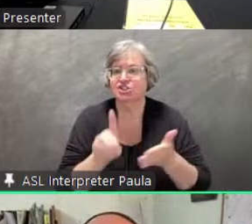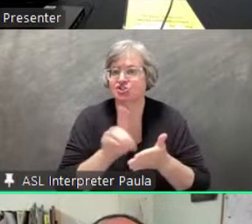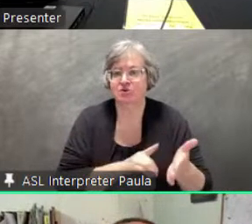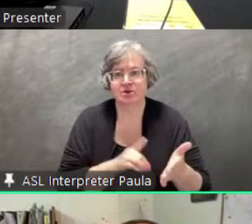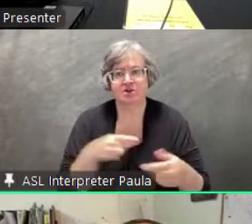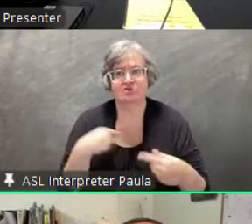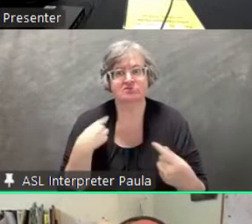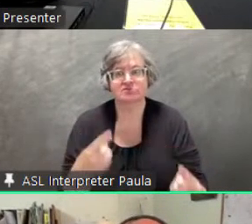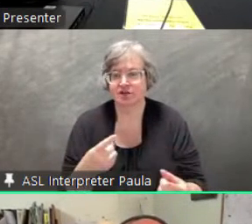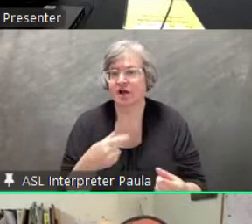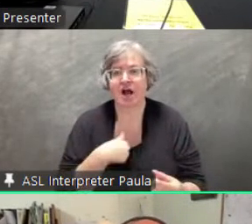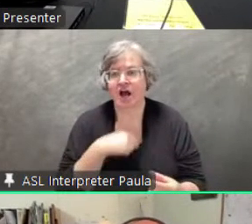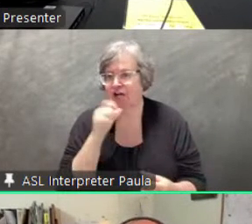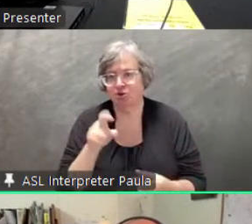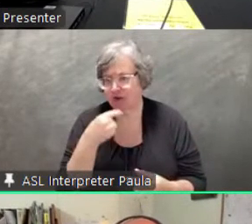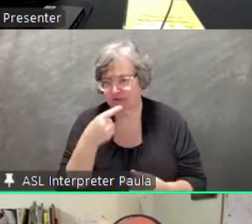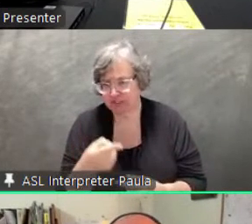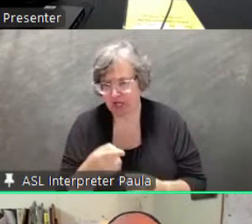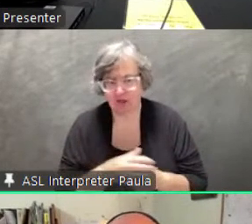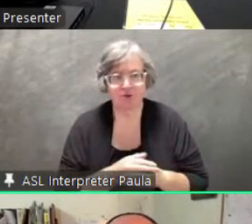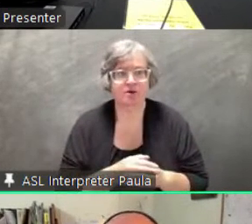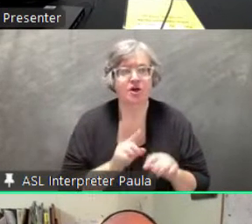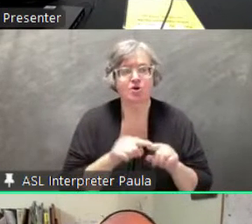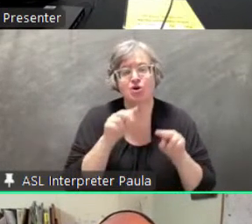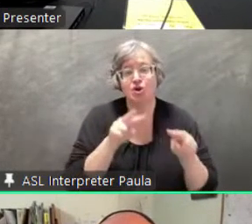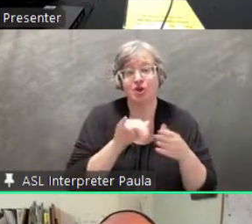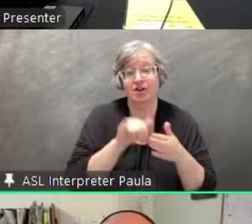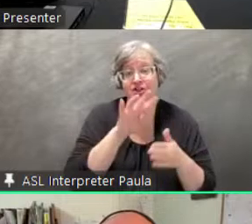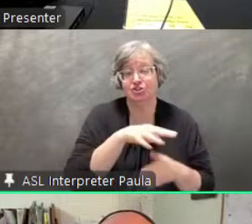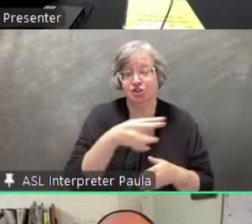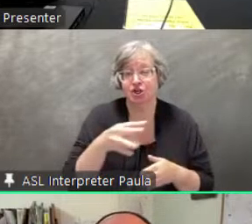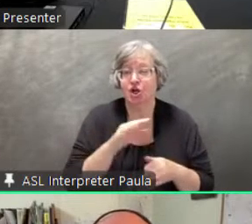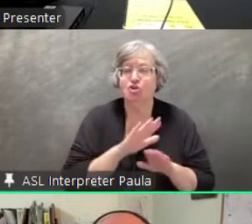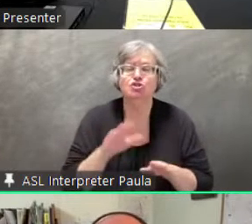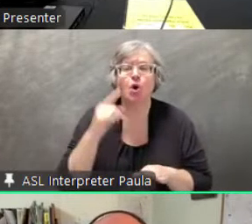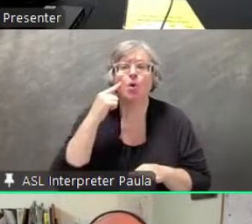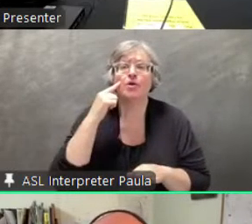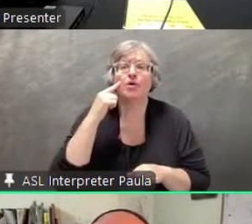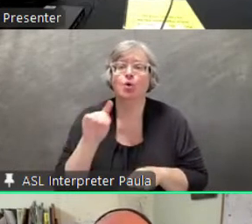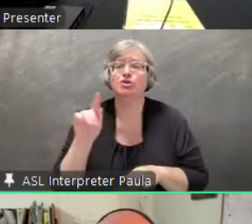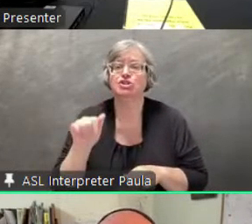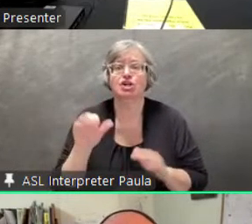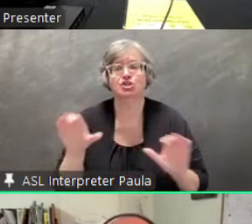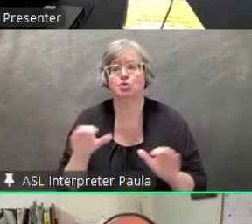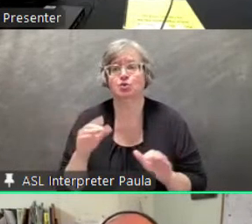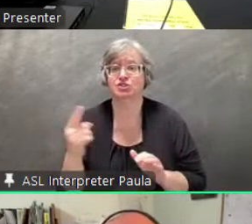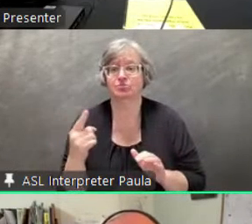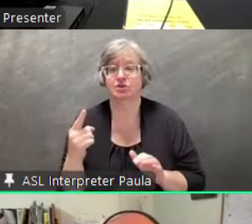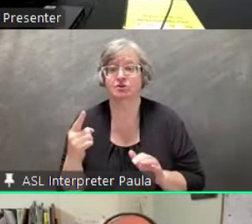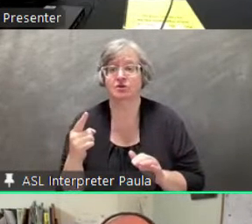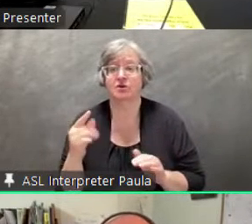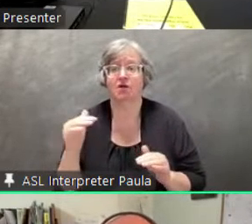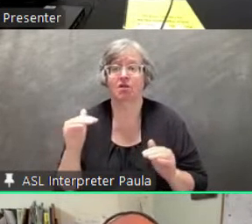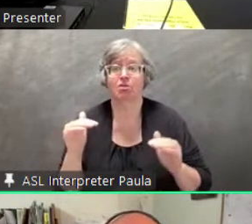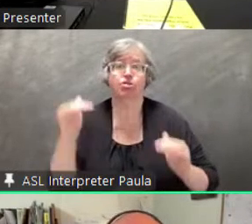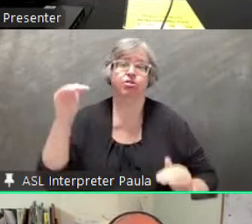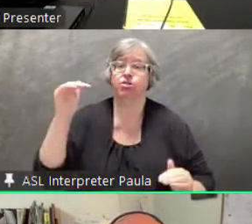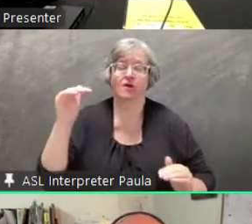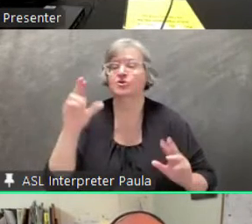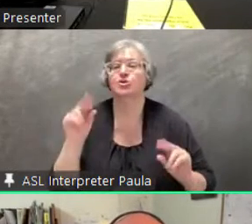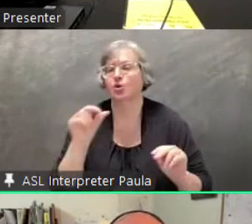very important when you look at this chart not to jump to the conclusion that CTA is doing something inequitable or